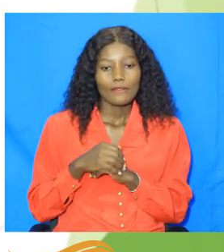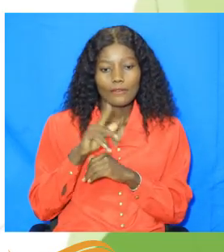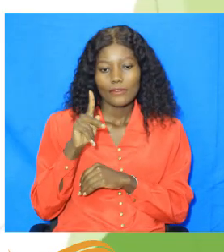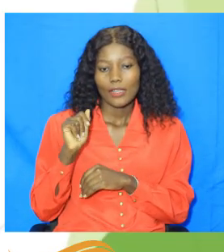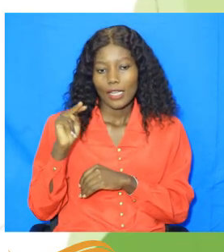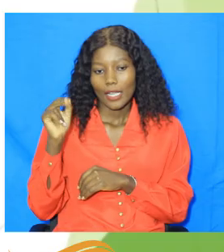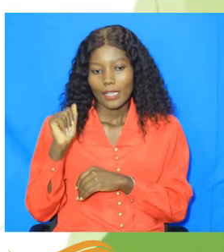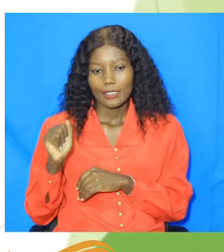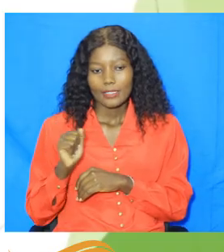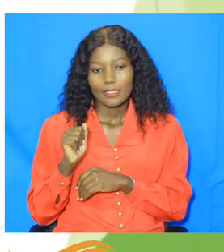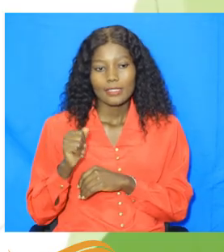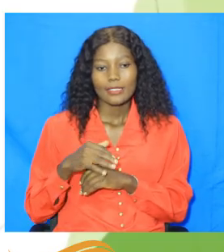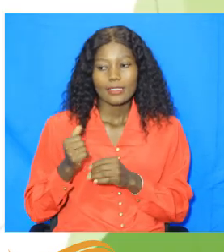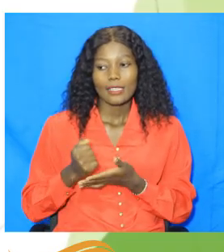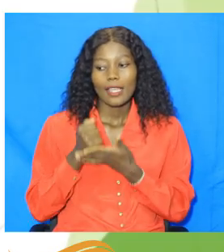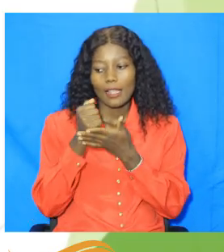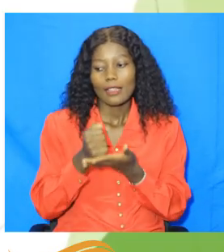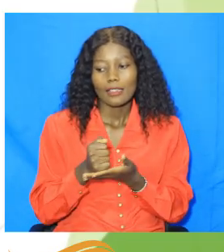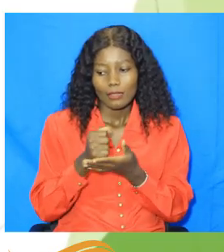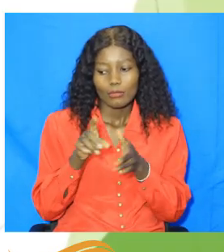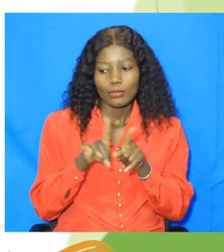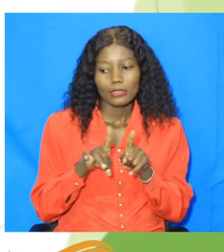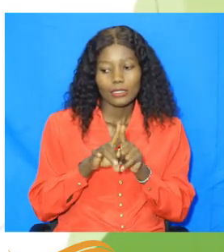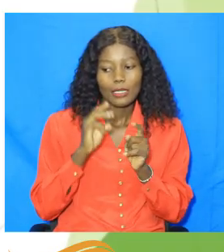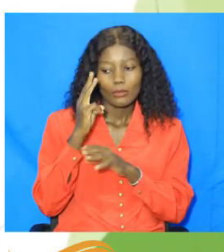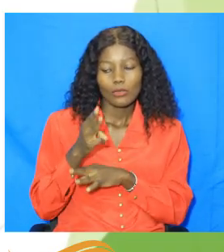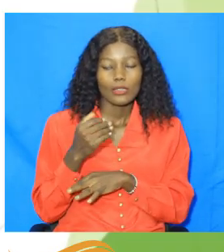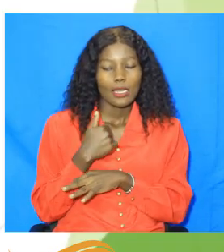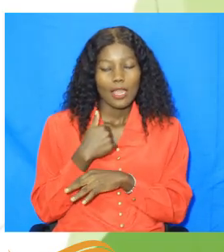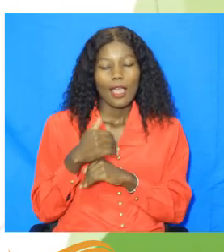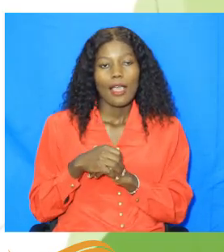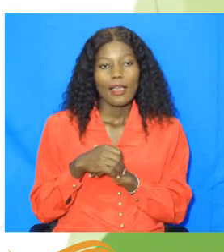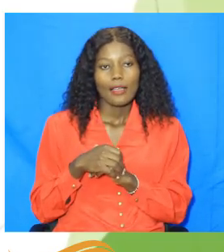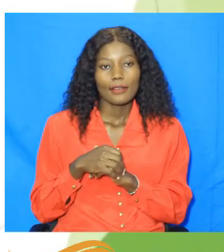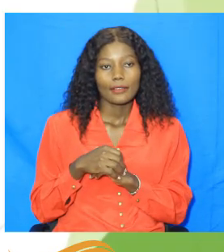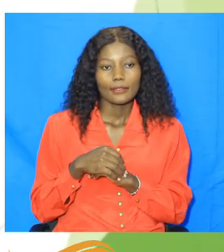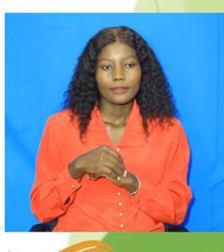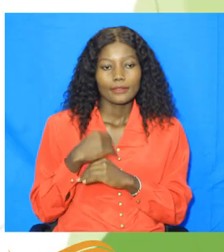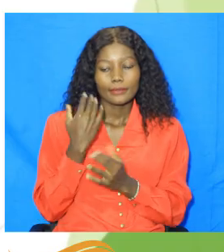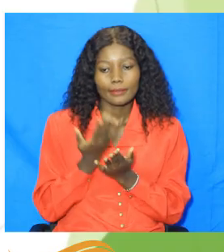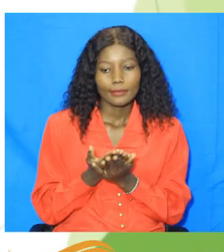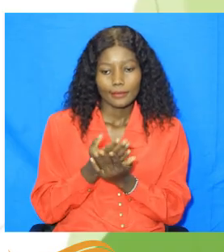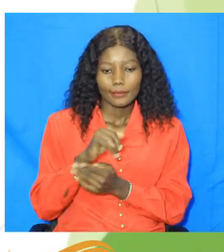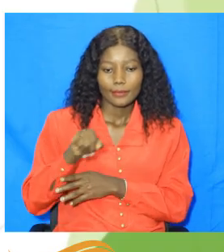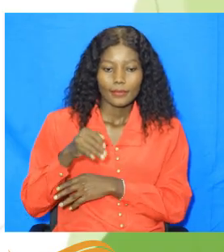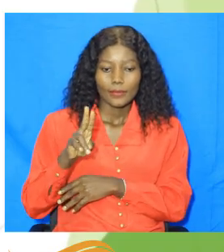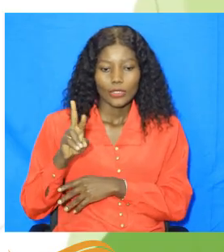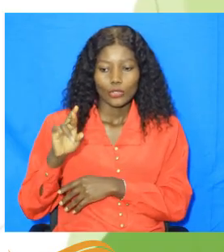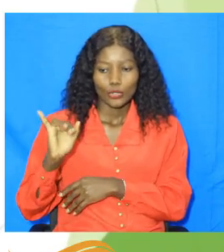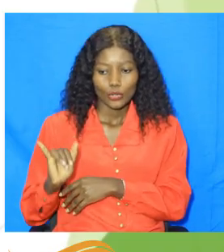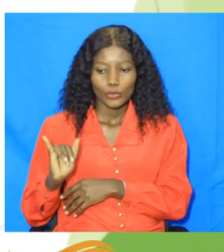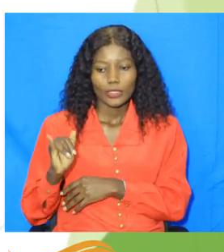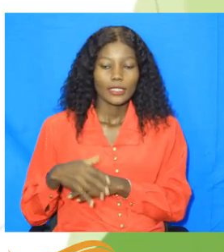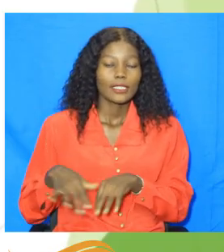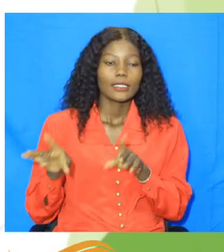cancer assistants. We'll also have the appeals jury. We'll